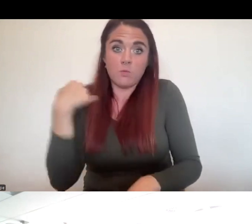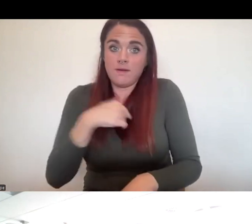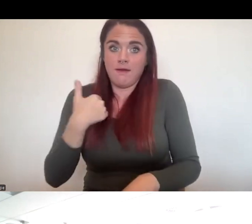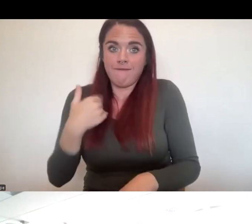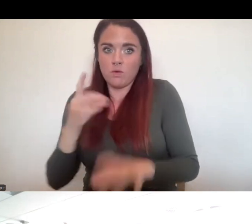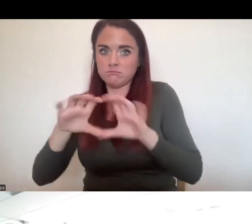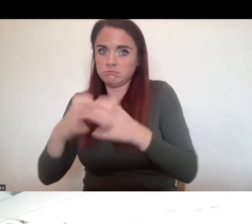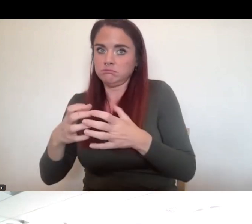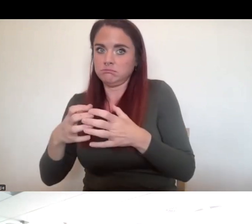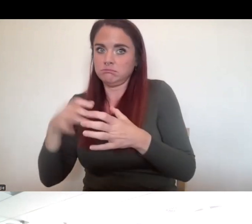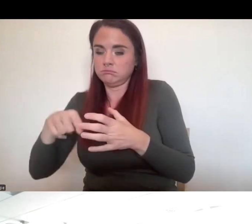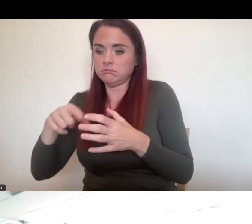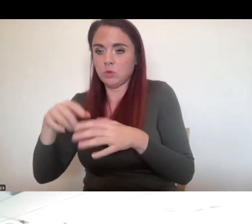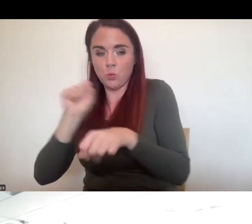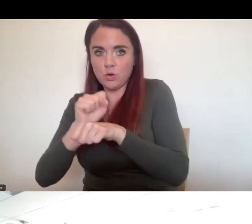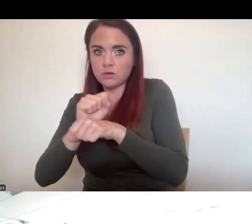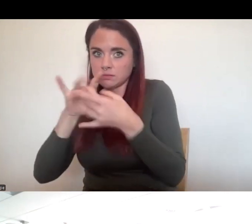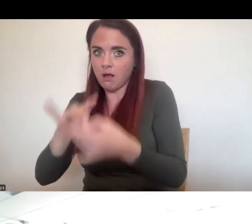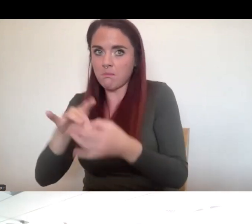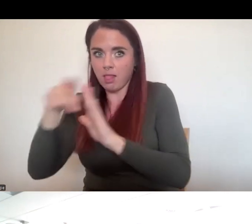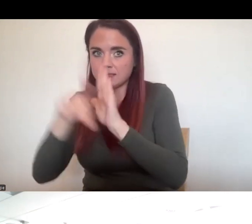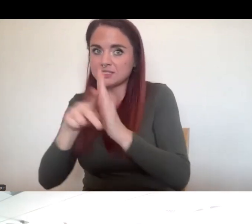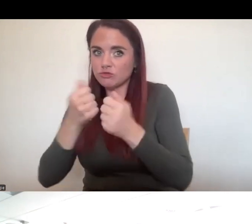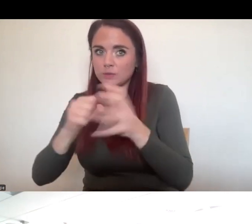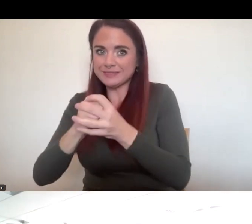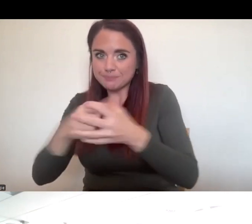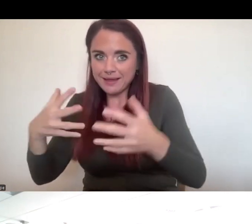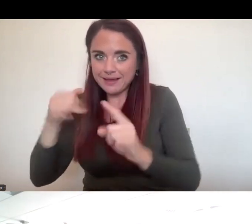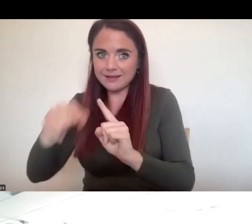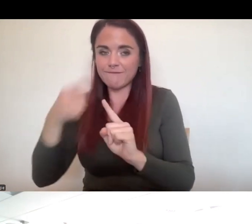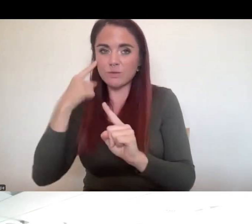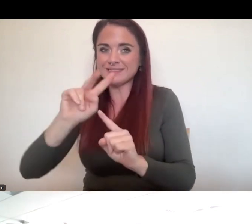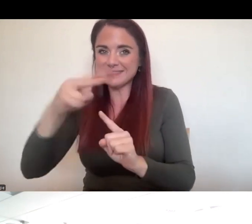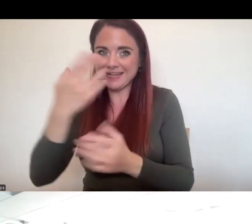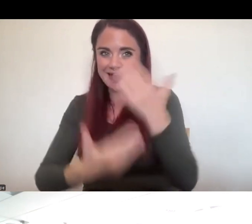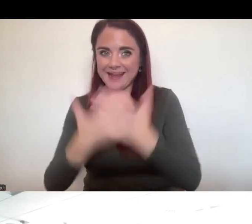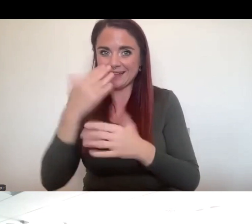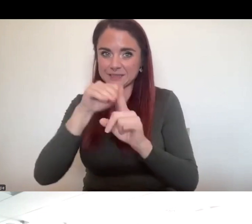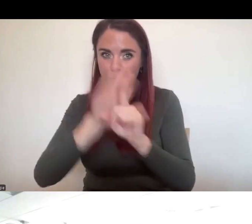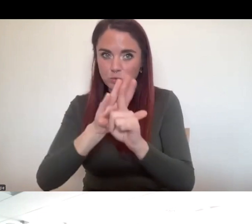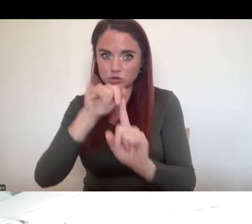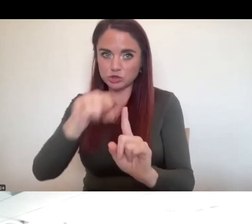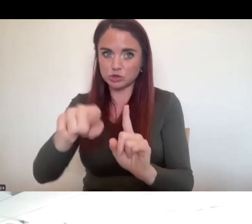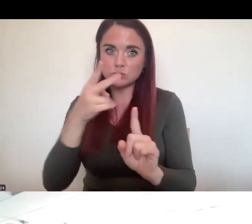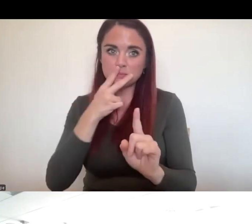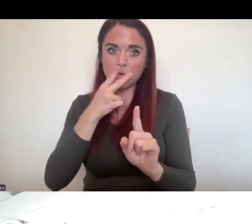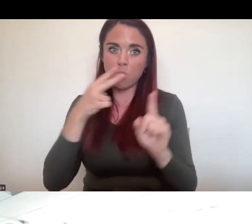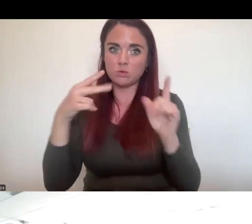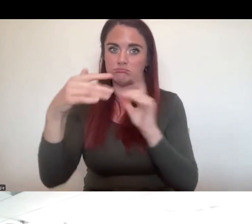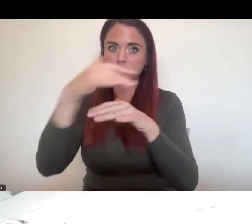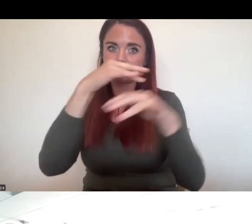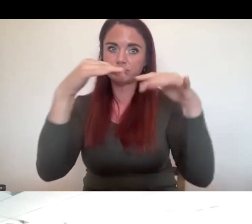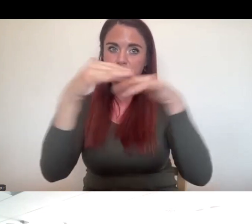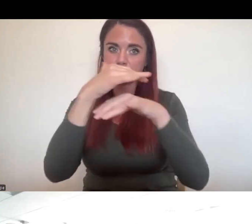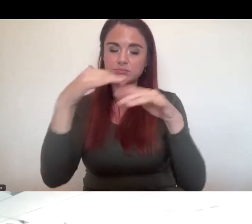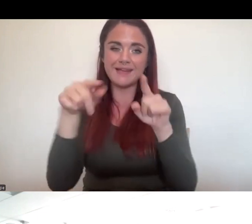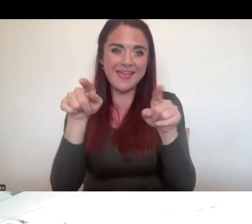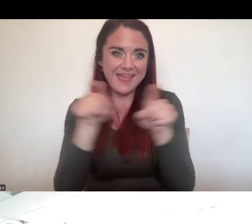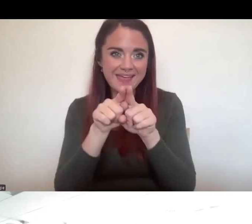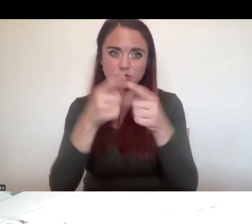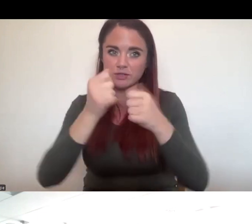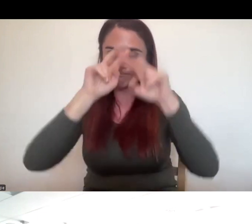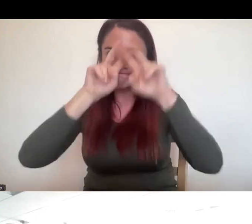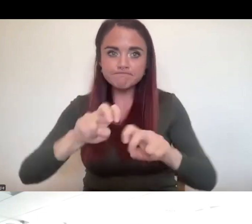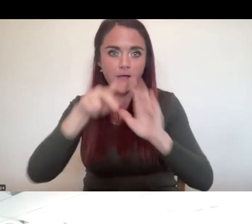on policy initiatives, including expanding for secondhand exposure, as well as looking at